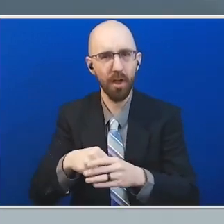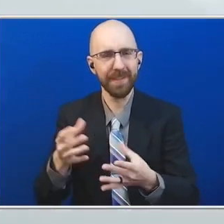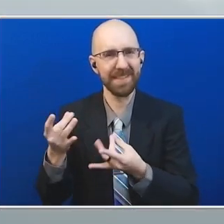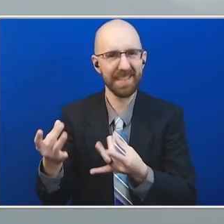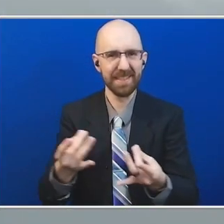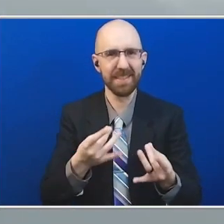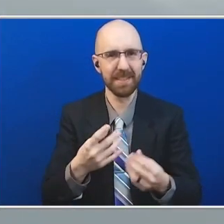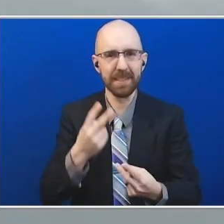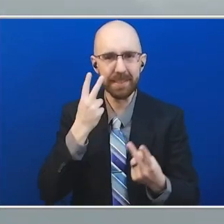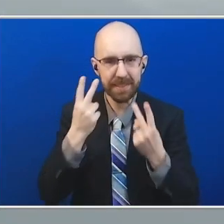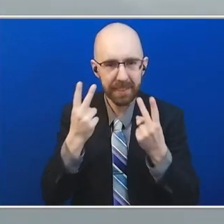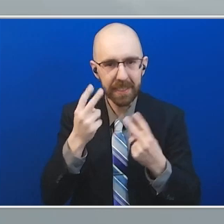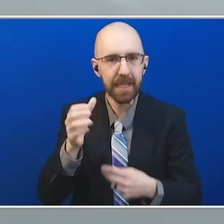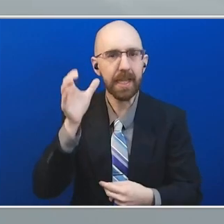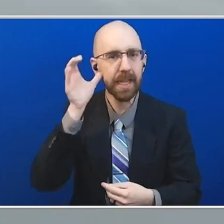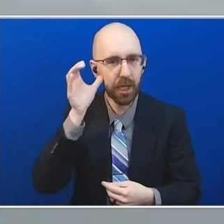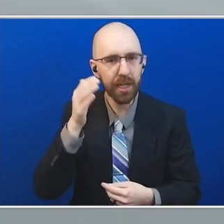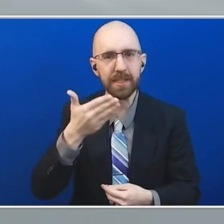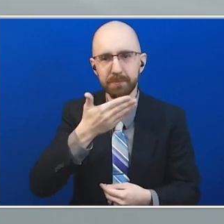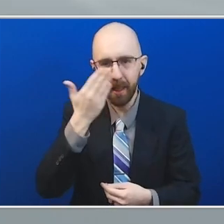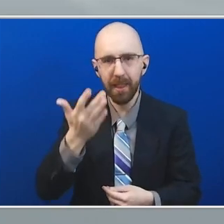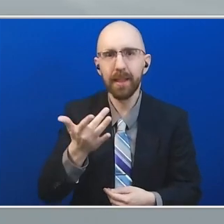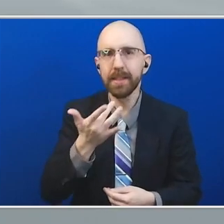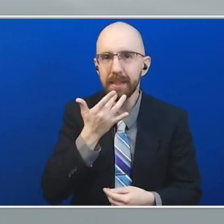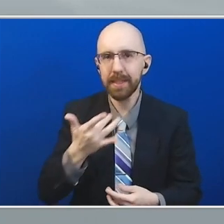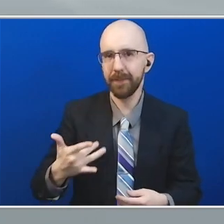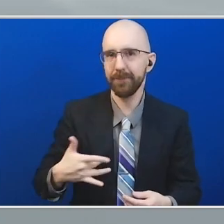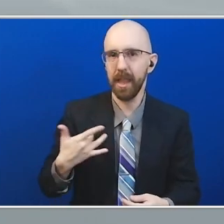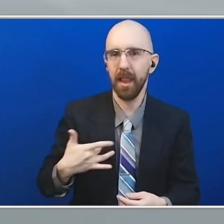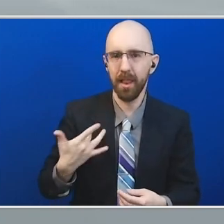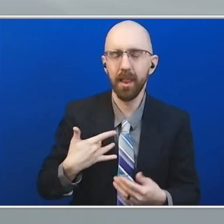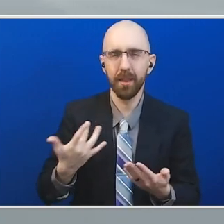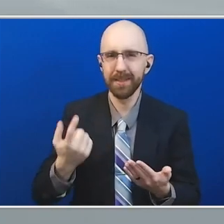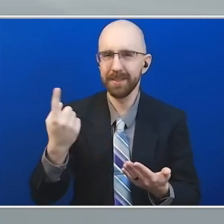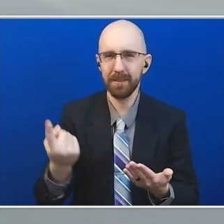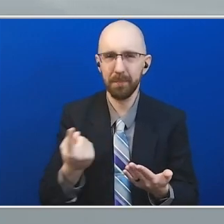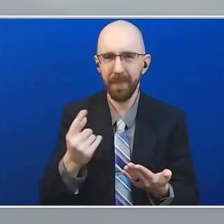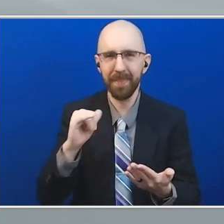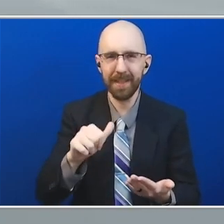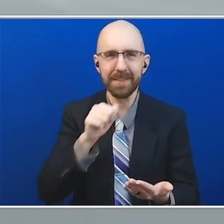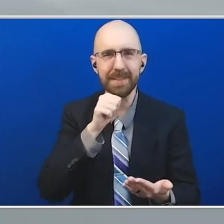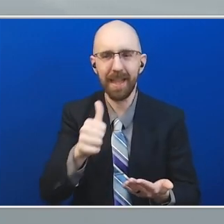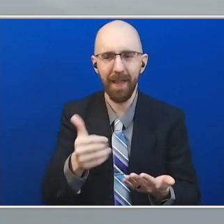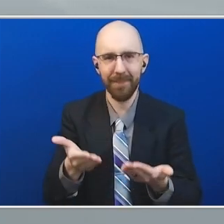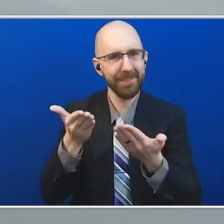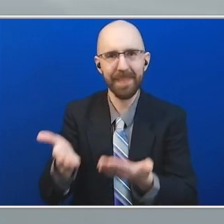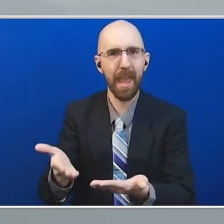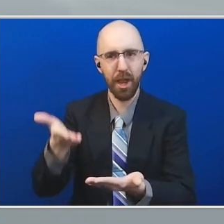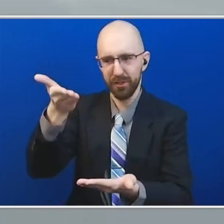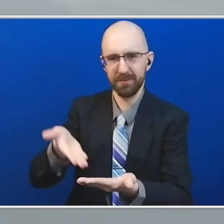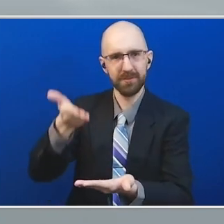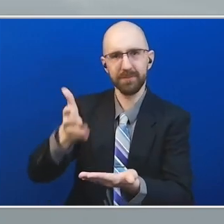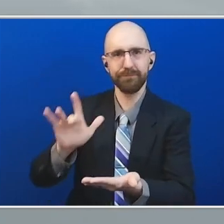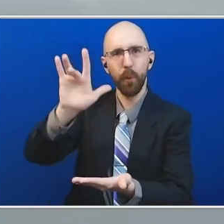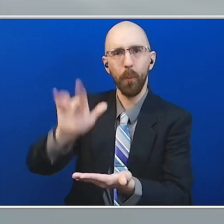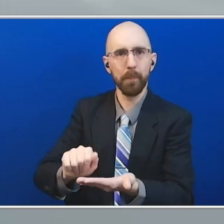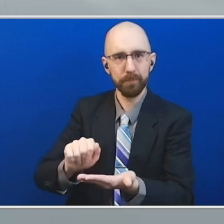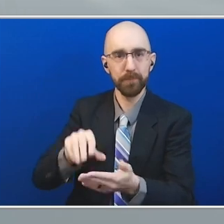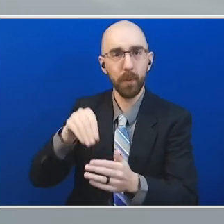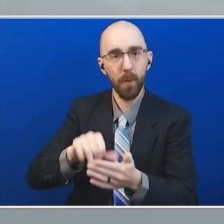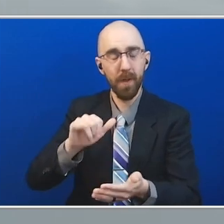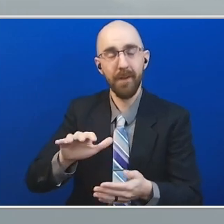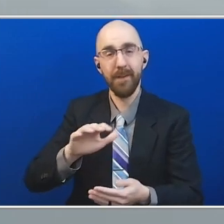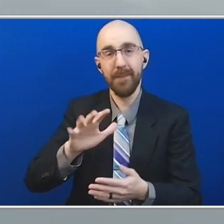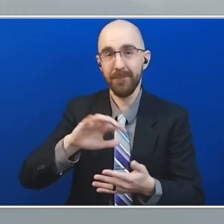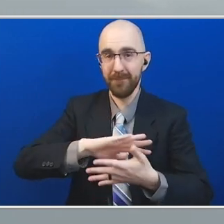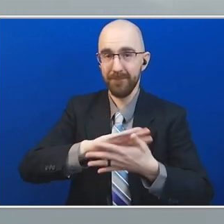hearing, smelling, tasting, or feeling. Something that's not there. So within those five senses, you've got a sense that something's there,